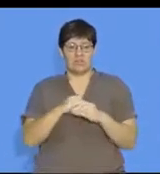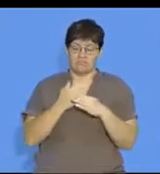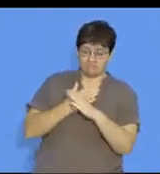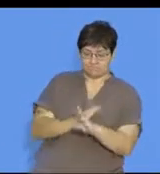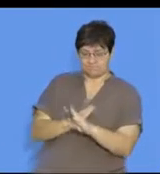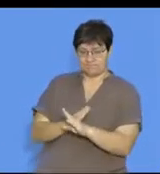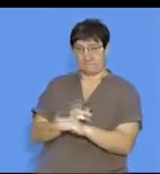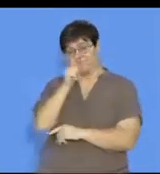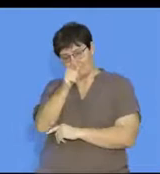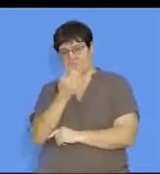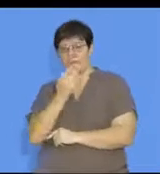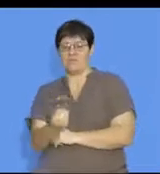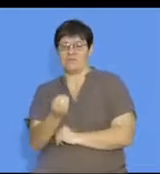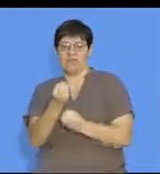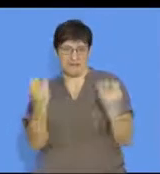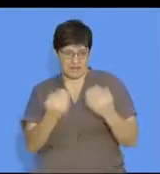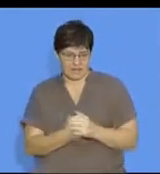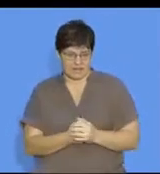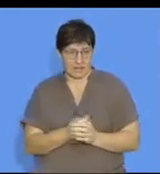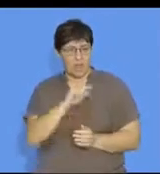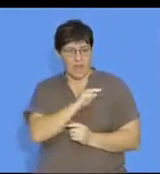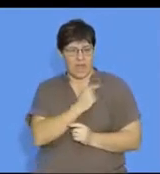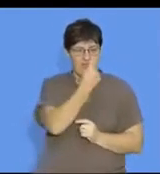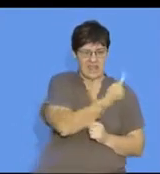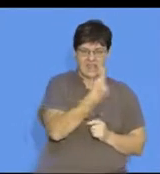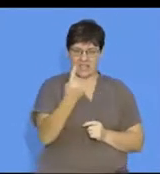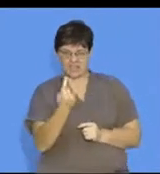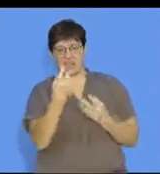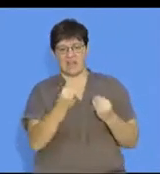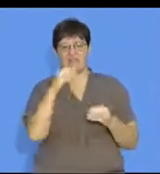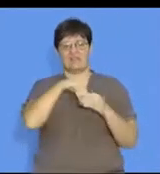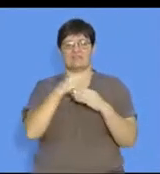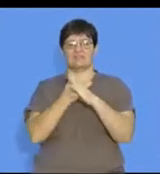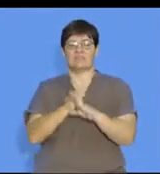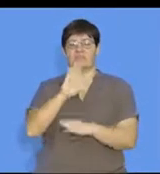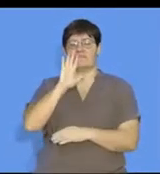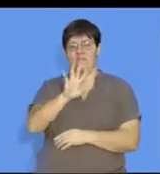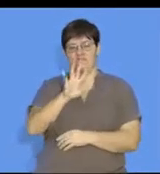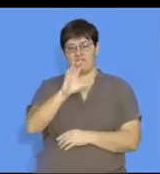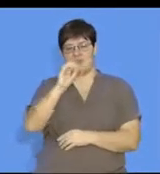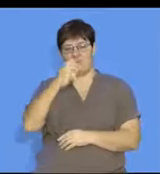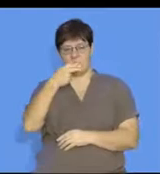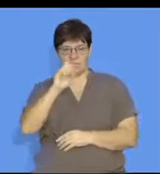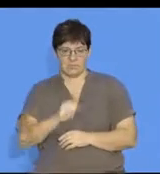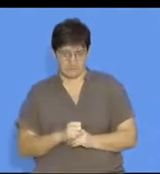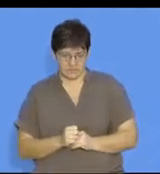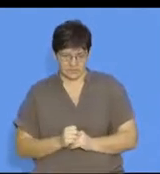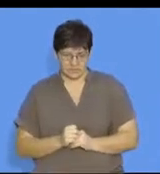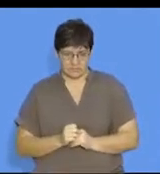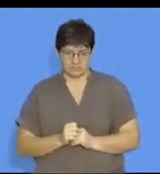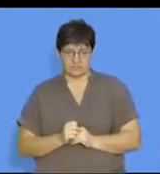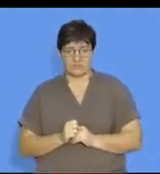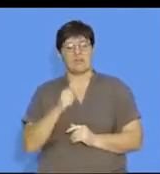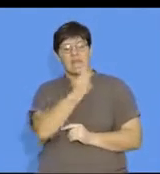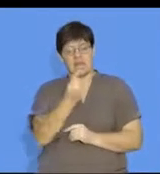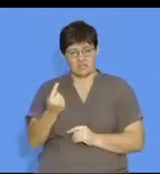internal resistance is carried by that battery if each one of them has a resistance or internal resistance of 5 ohms. So